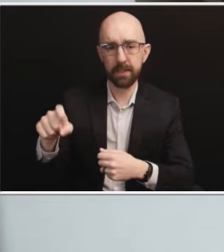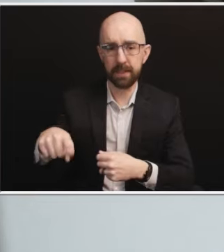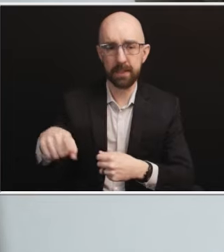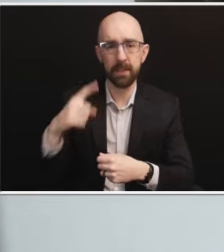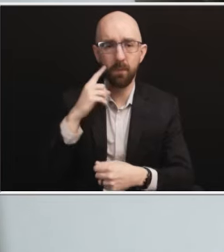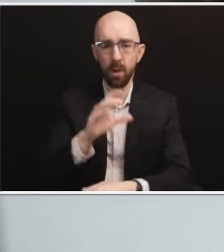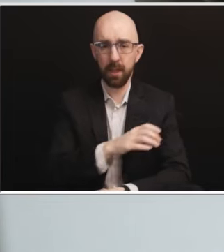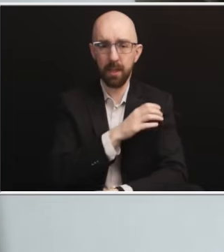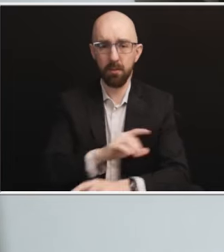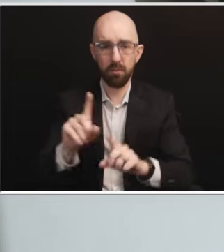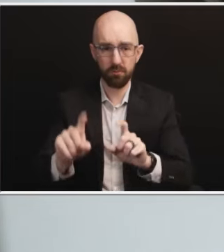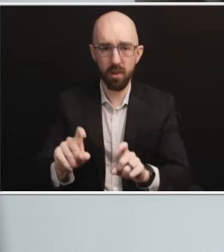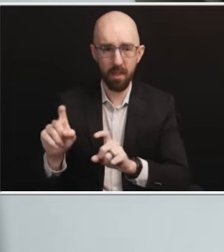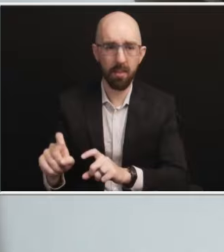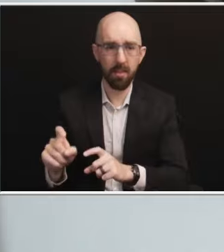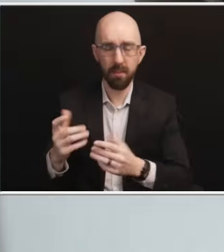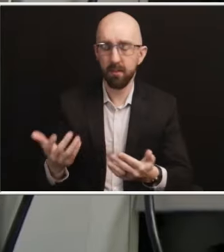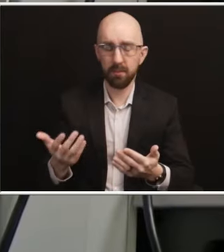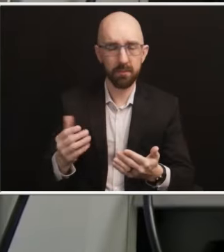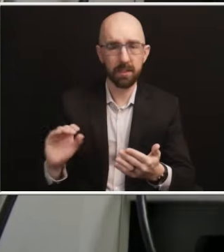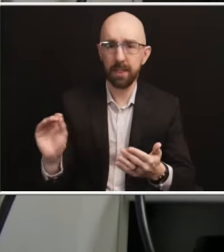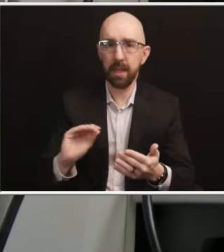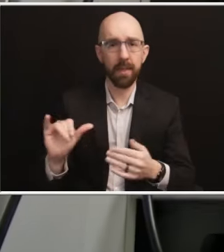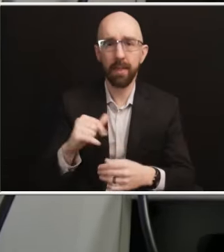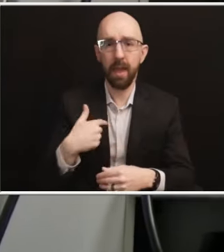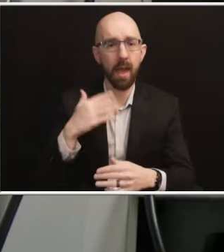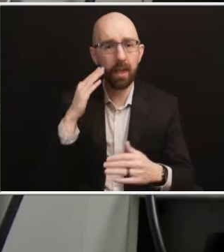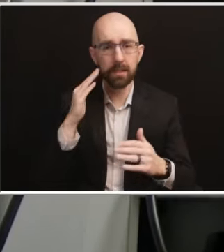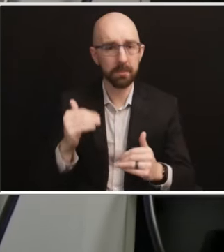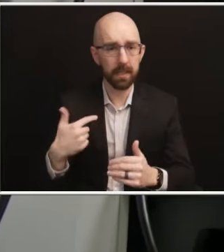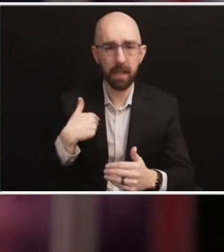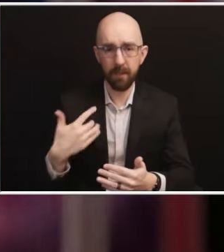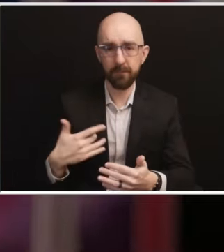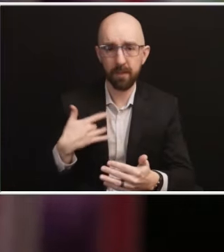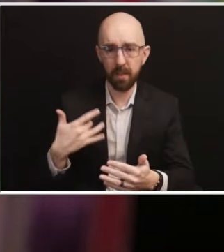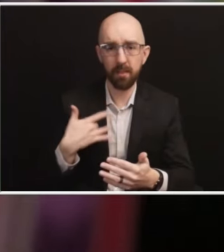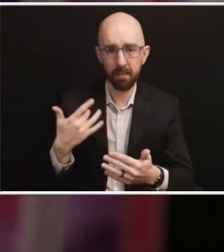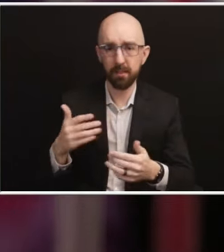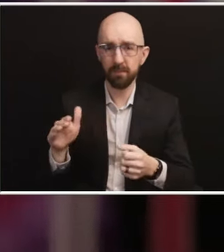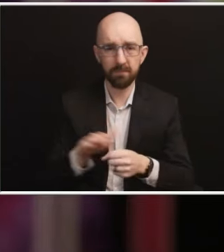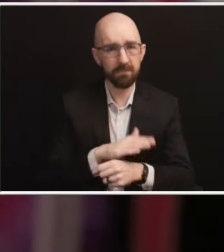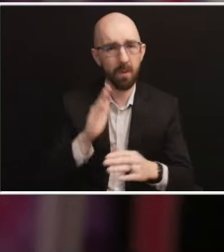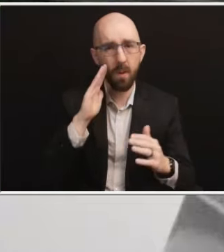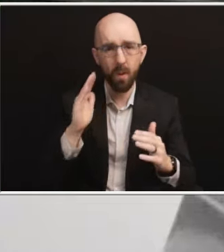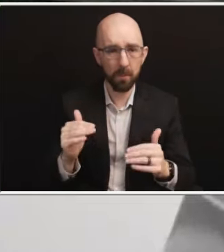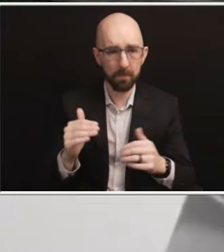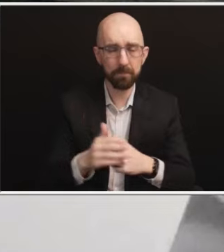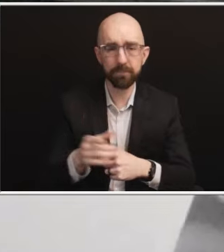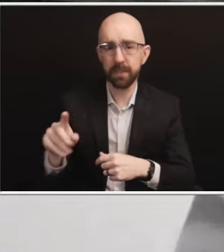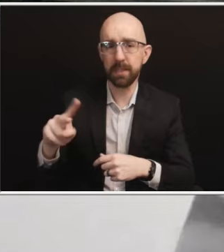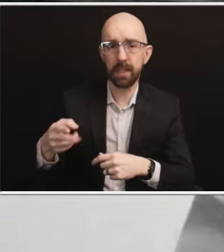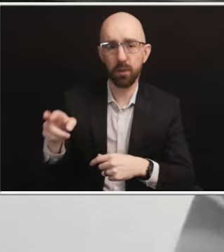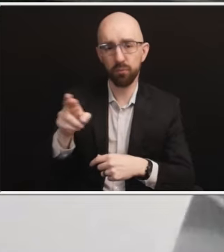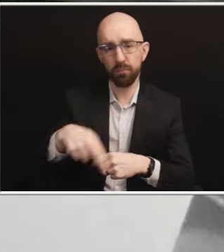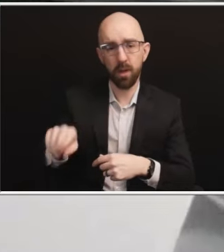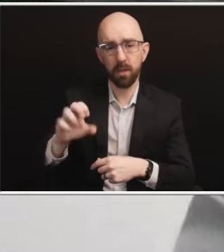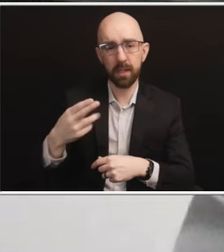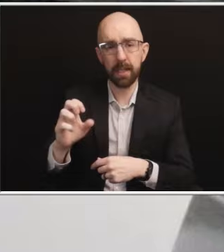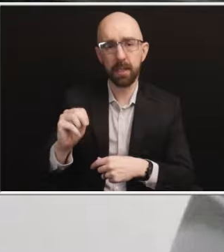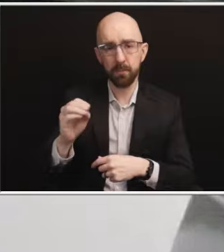trial, it was nothing like I expected. I felt complete hope. After my second round of chemo, my doctor who was treating